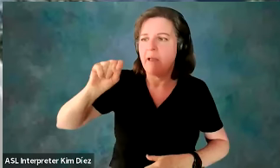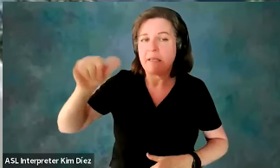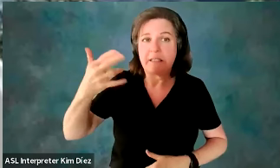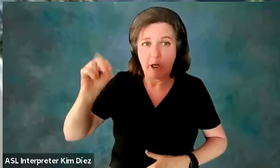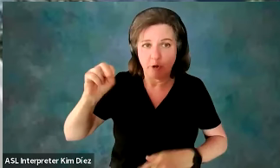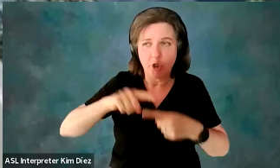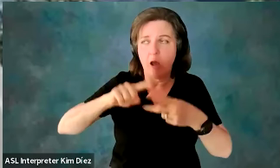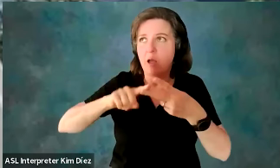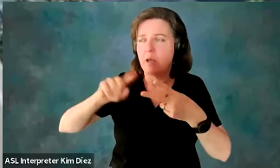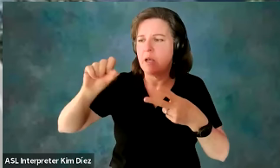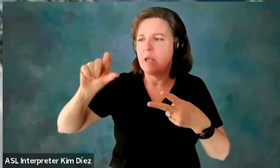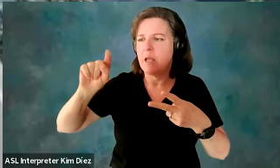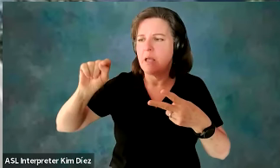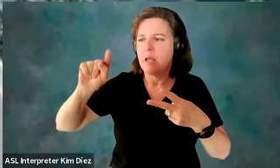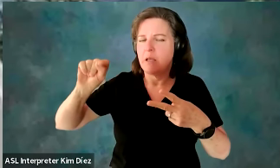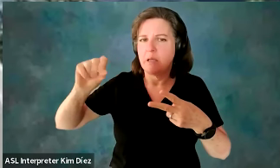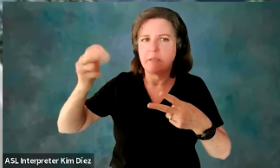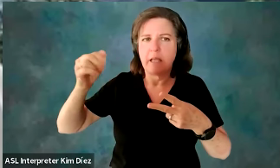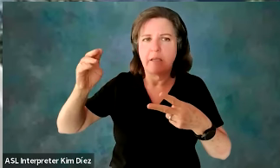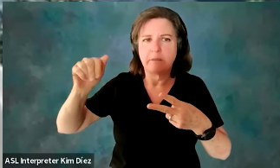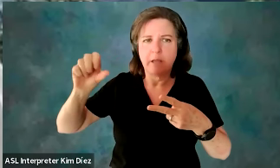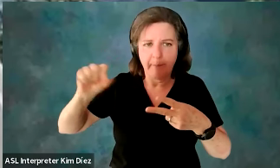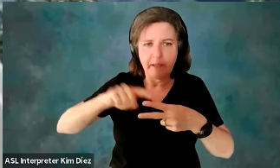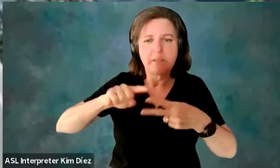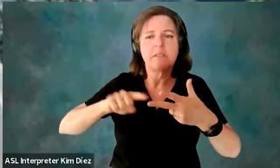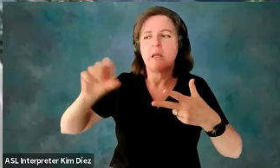St. Thomas, and St. Croix.